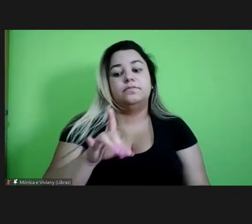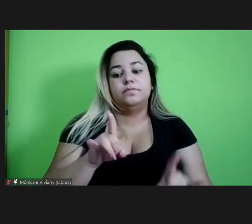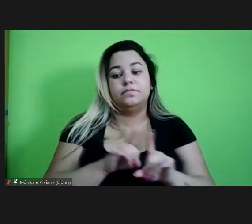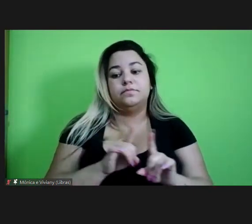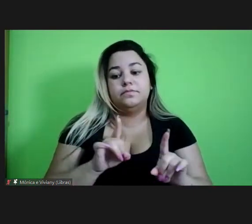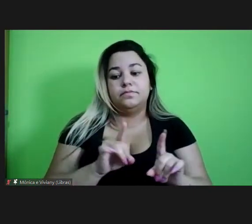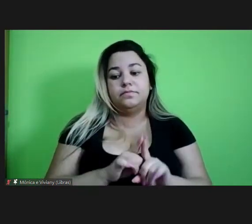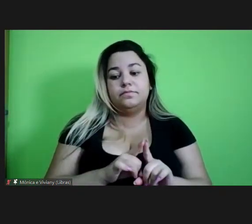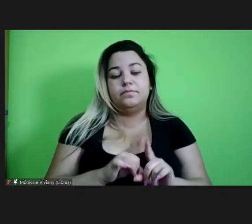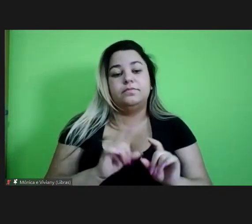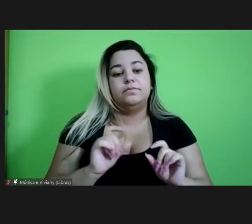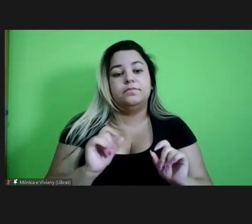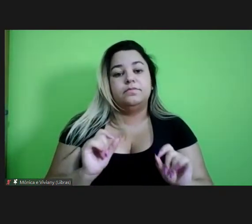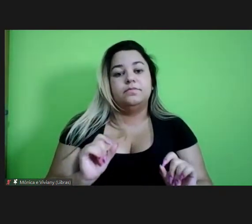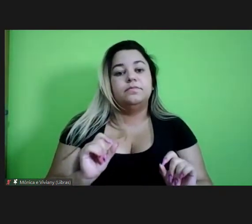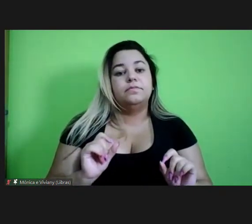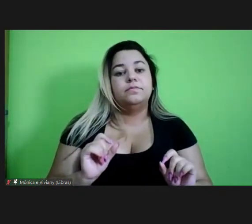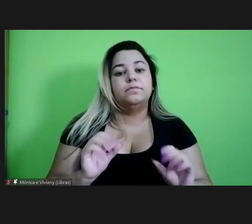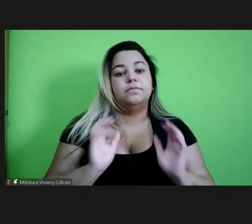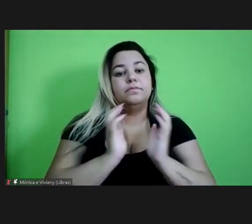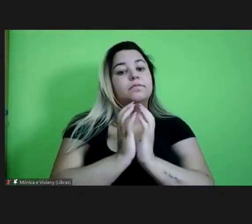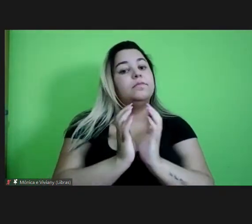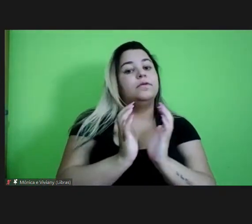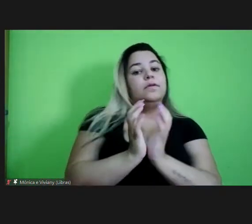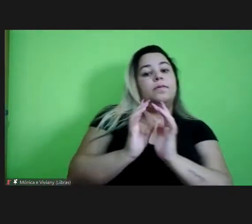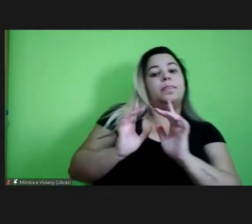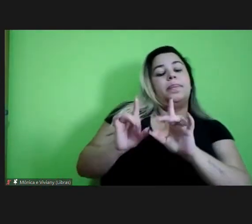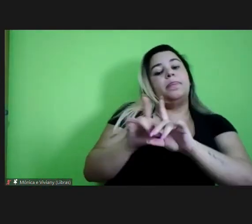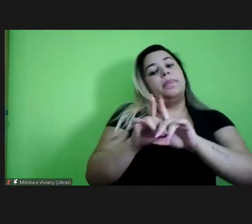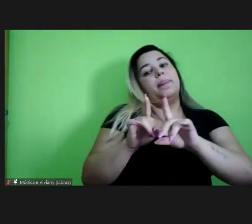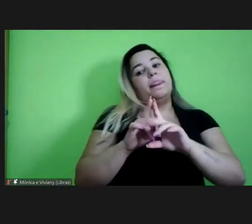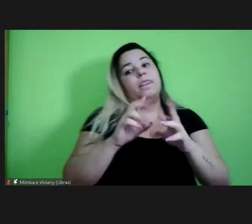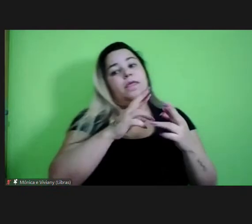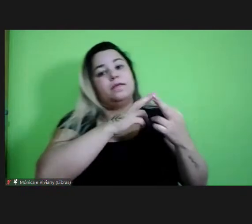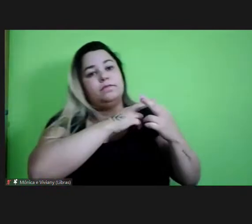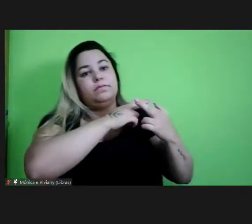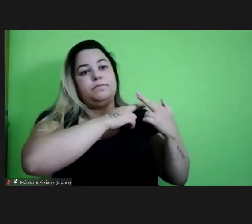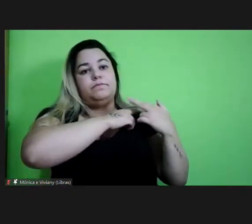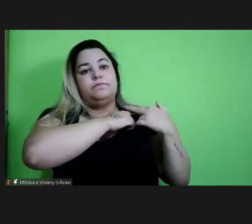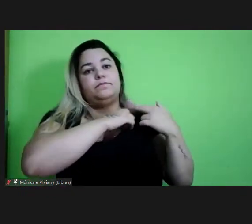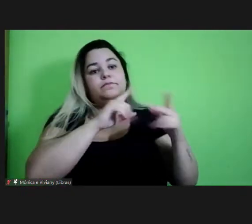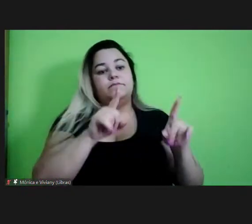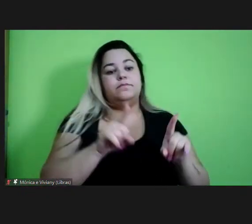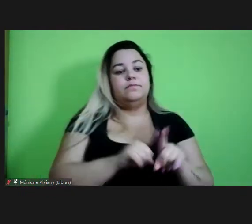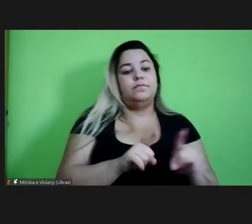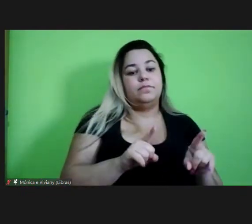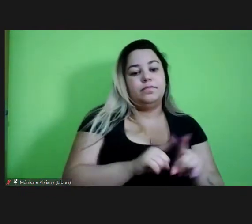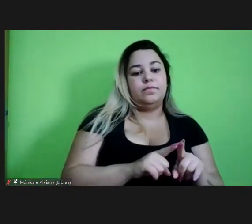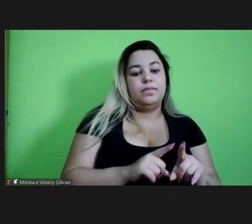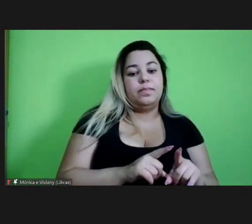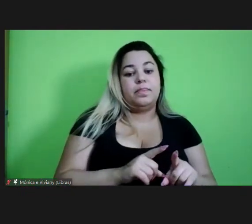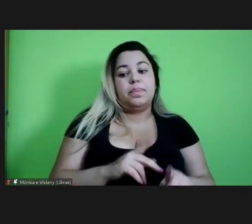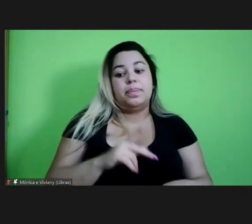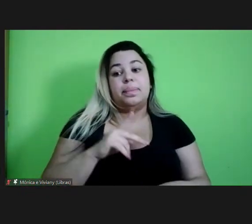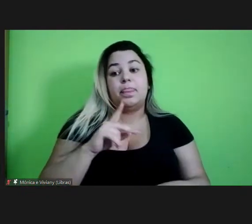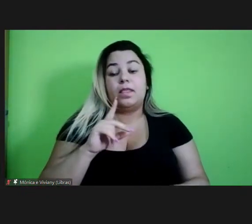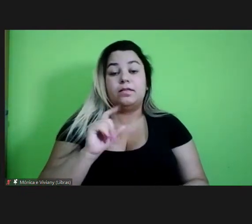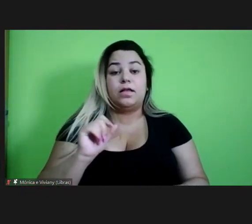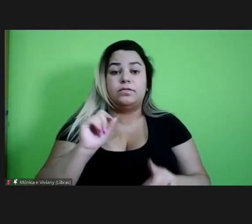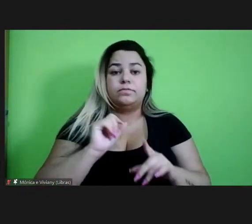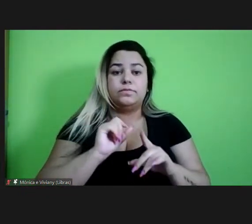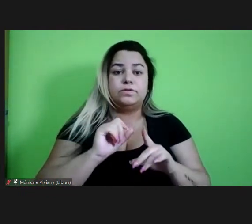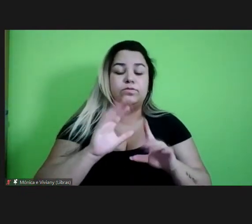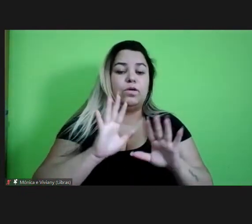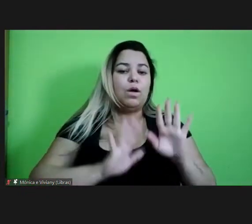of how far it is. So the team responsible for the territory, that population